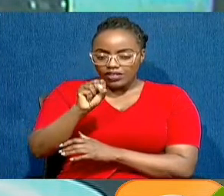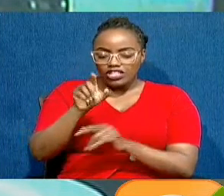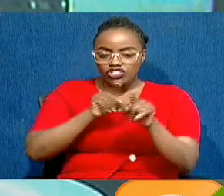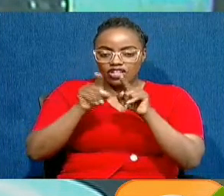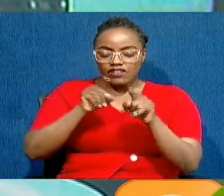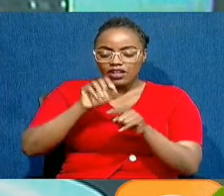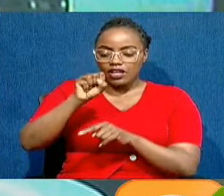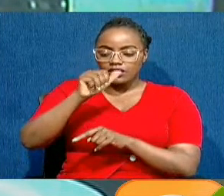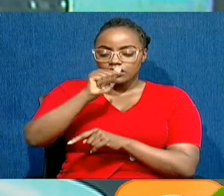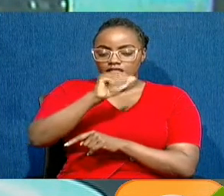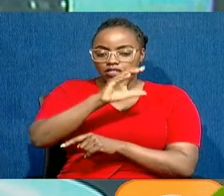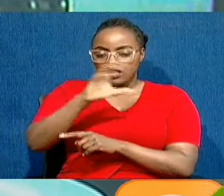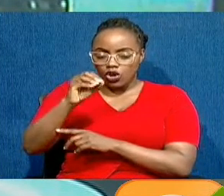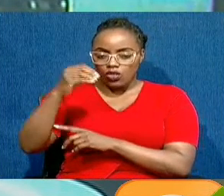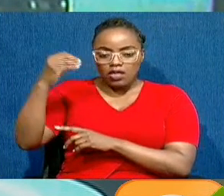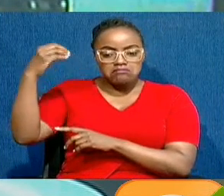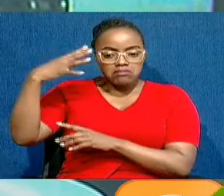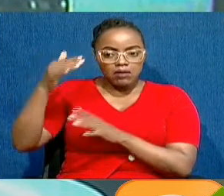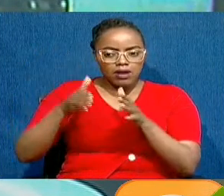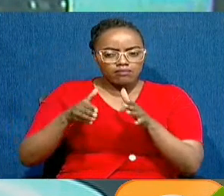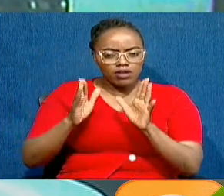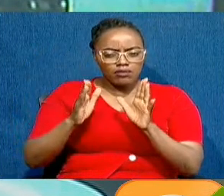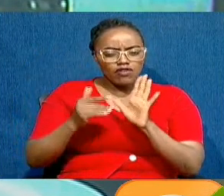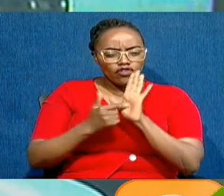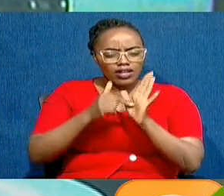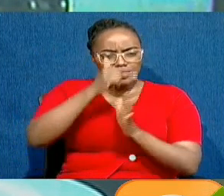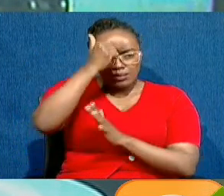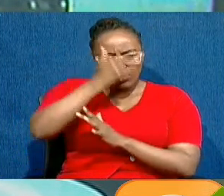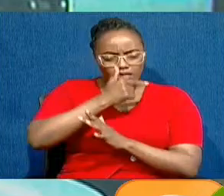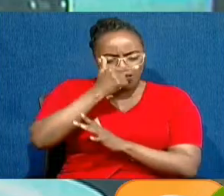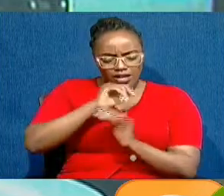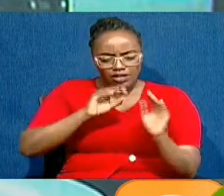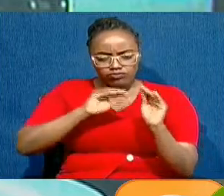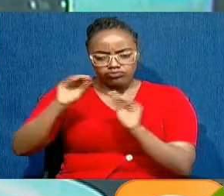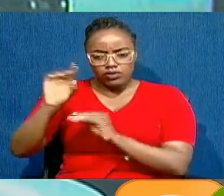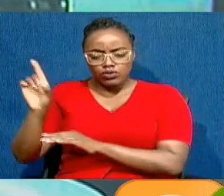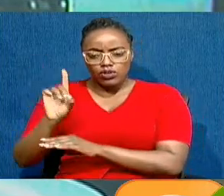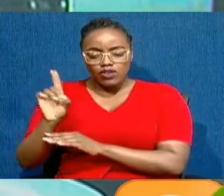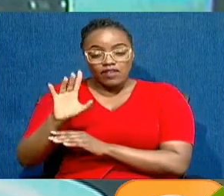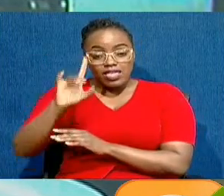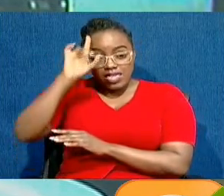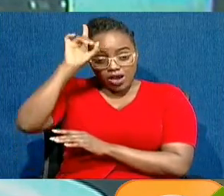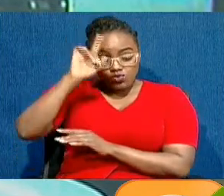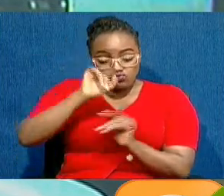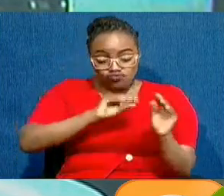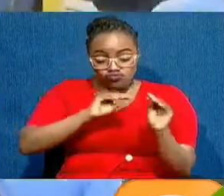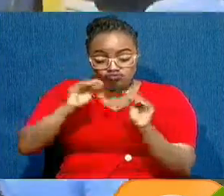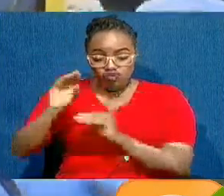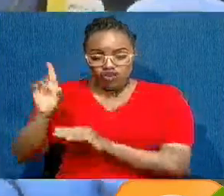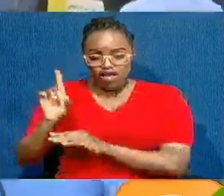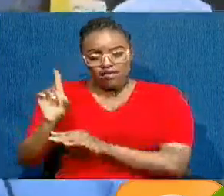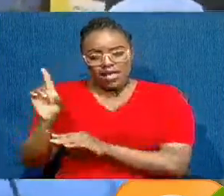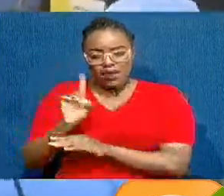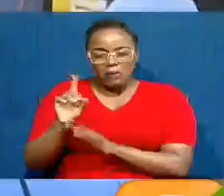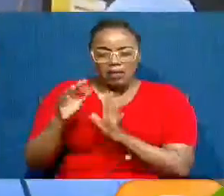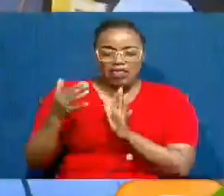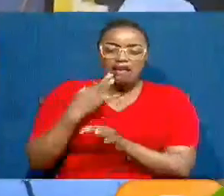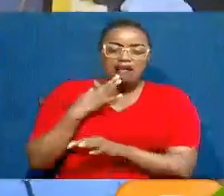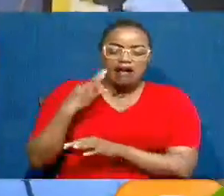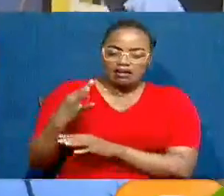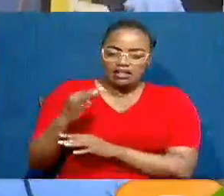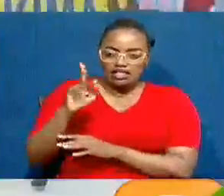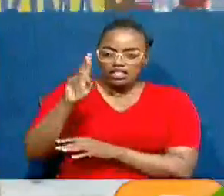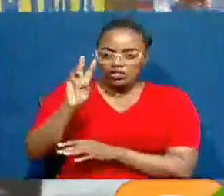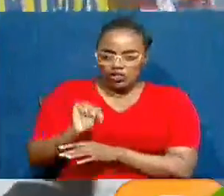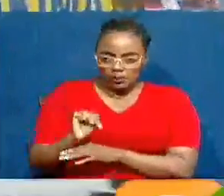will deploy electric vans on popular routes such as Thika to Nairobi and Nyahururu to Nairobi. Each van can cover up to 300